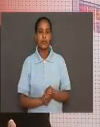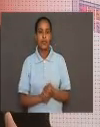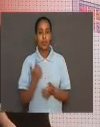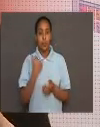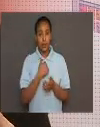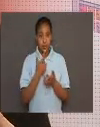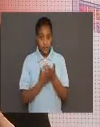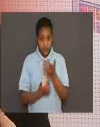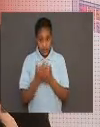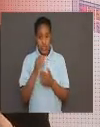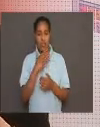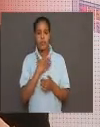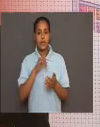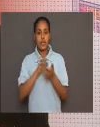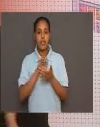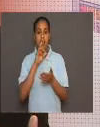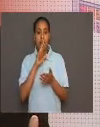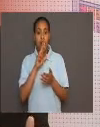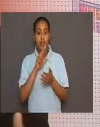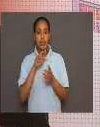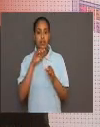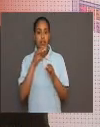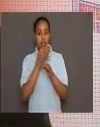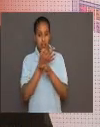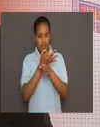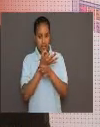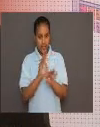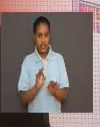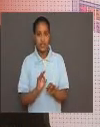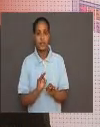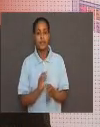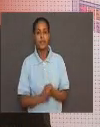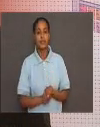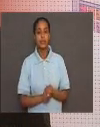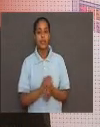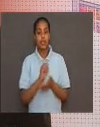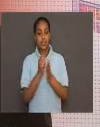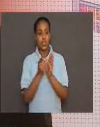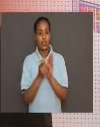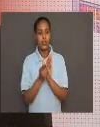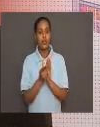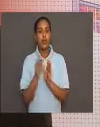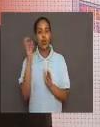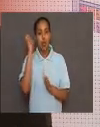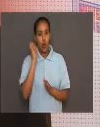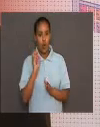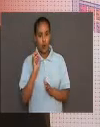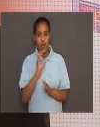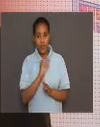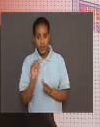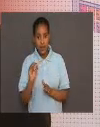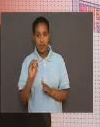We discussed elements that are found in a free or native state, such as gold